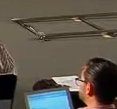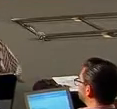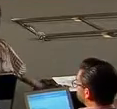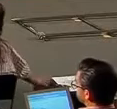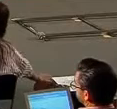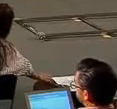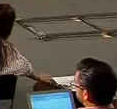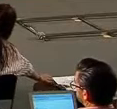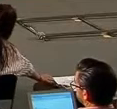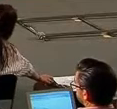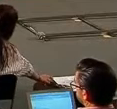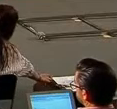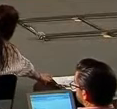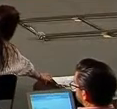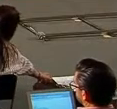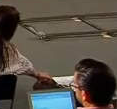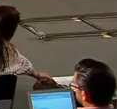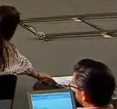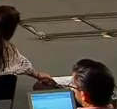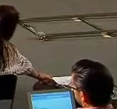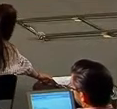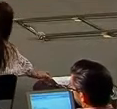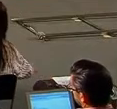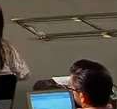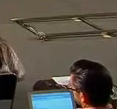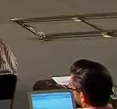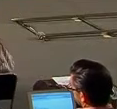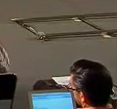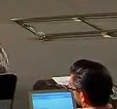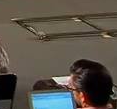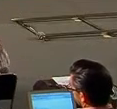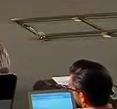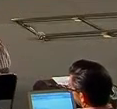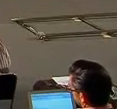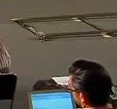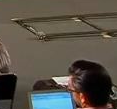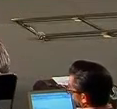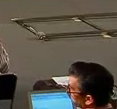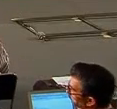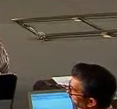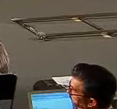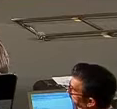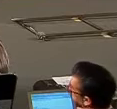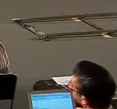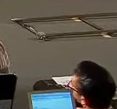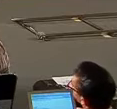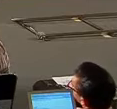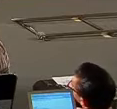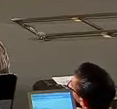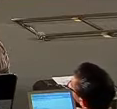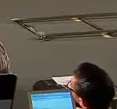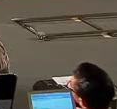with the international scenario. As you can see,